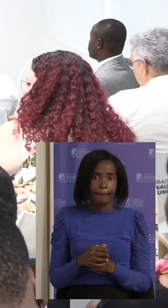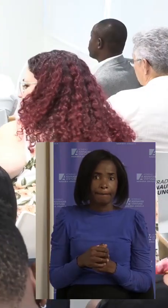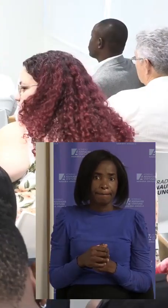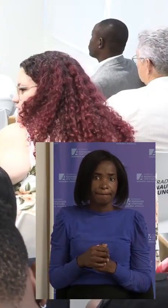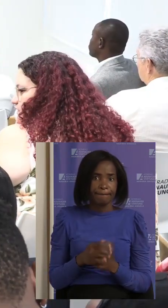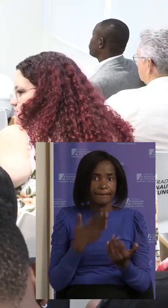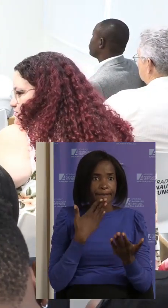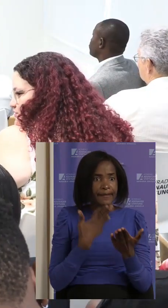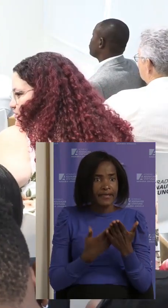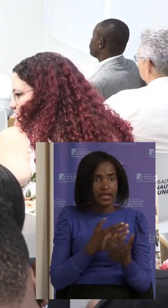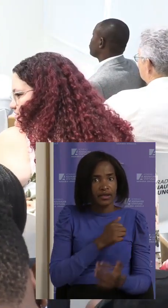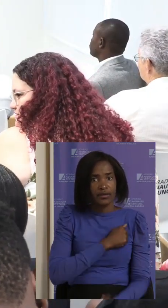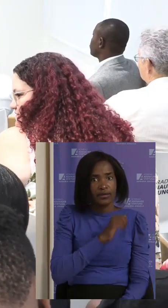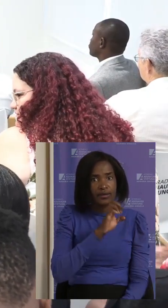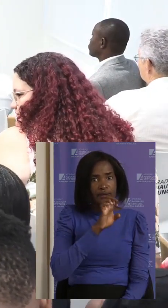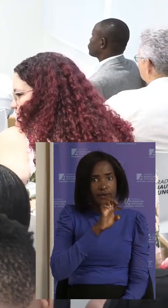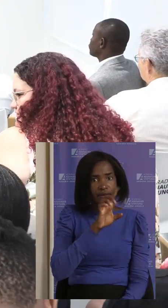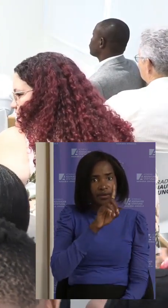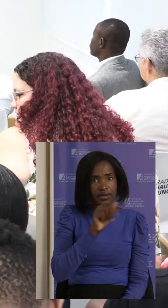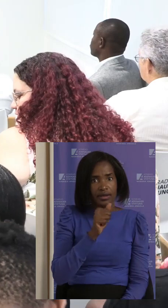you, Eda. Thank you very much.